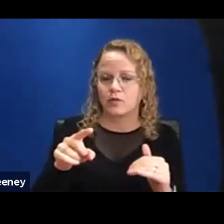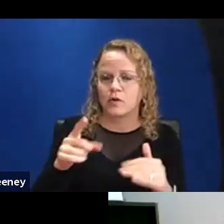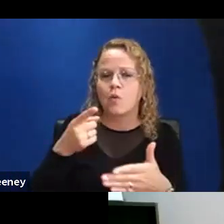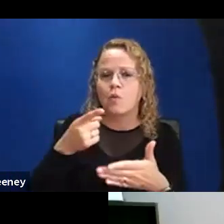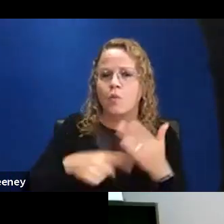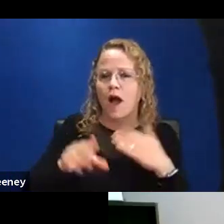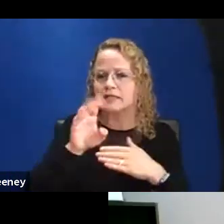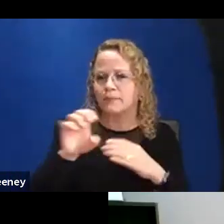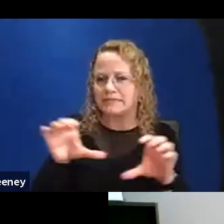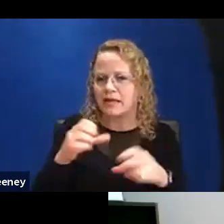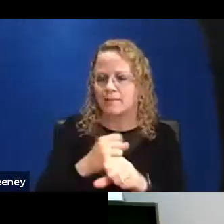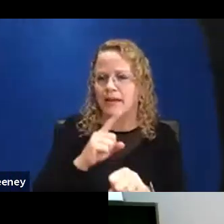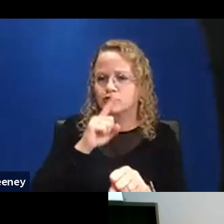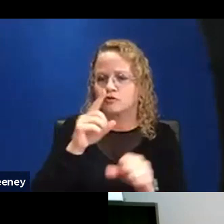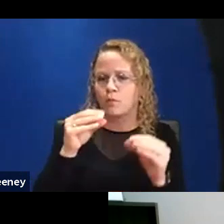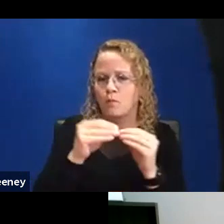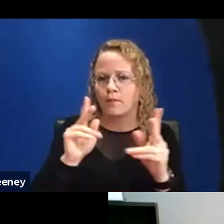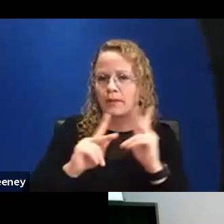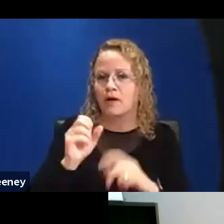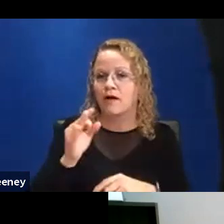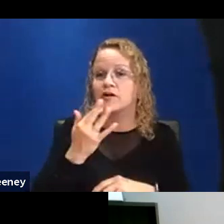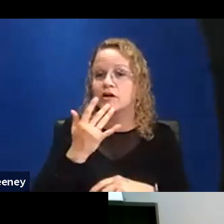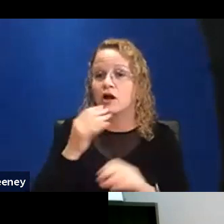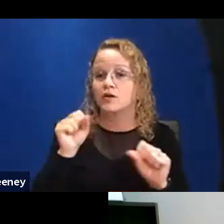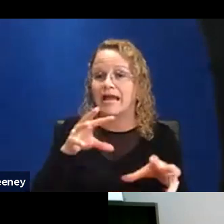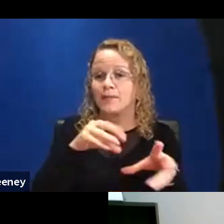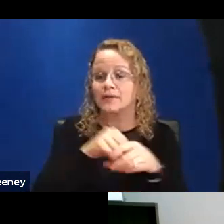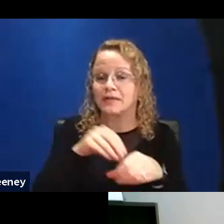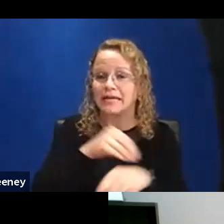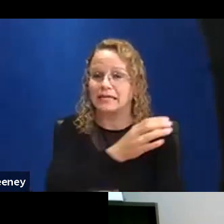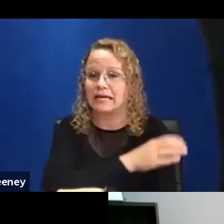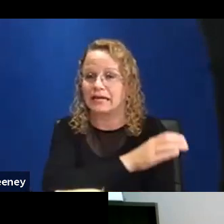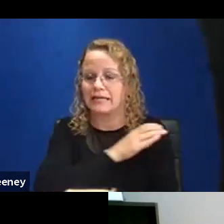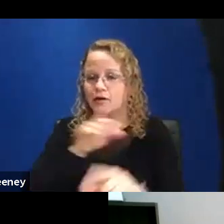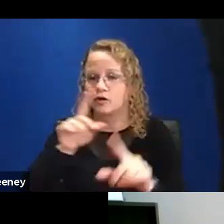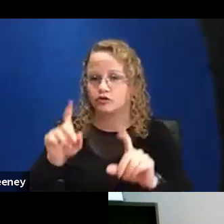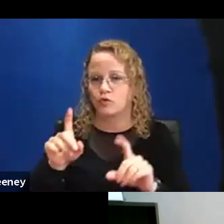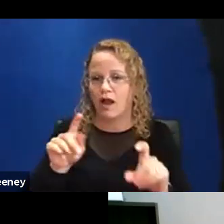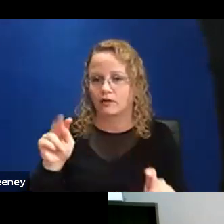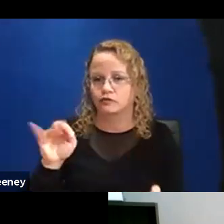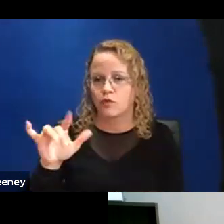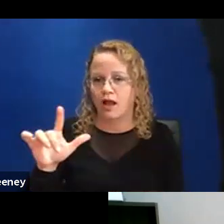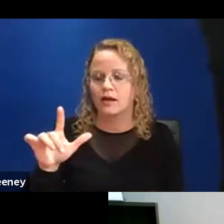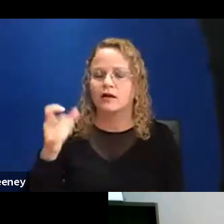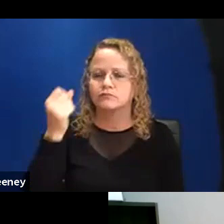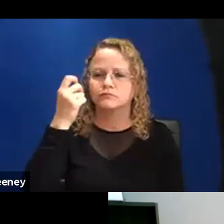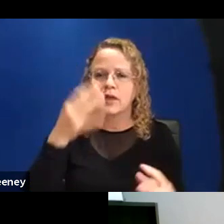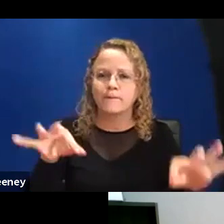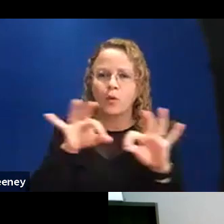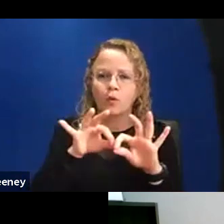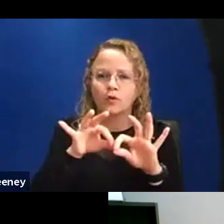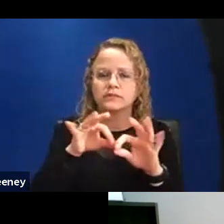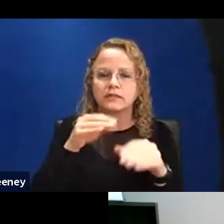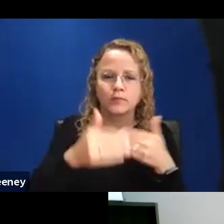being done to ensure that more people of color can participate in clinical trials? Because again, understanding the importance in the process